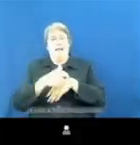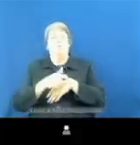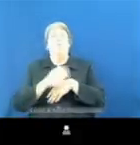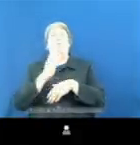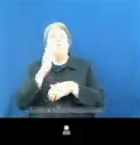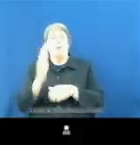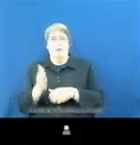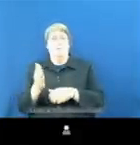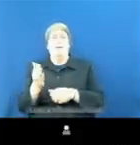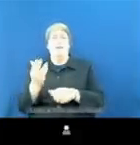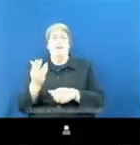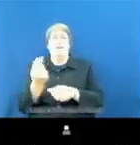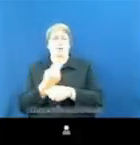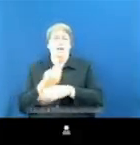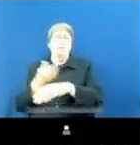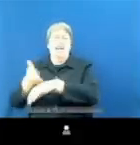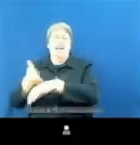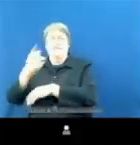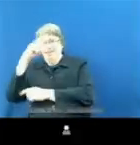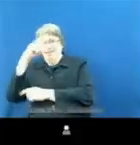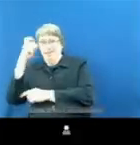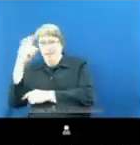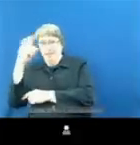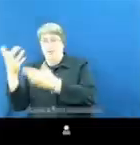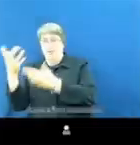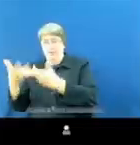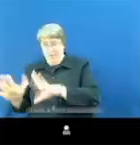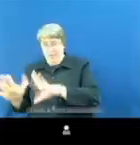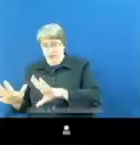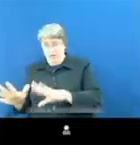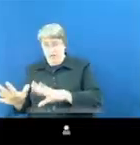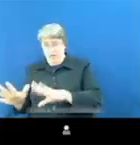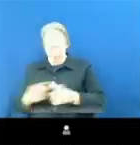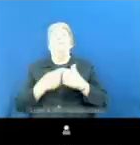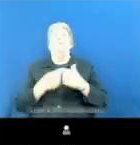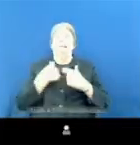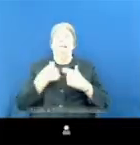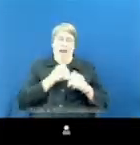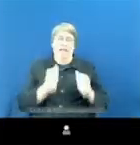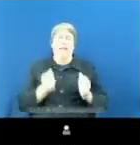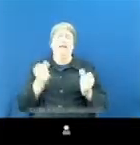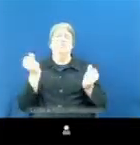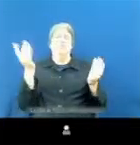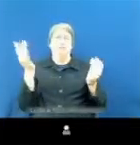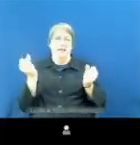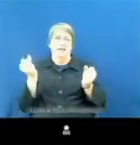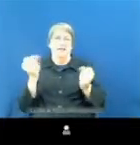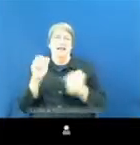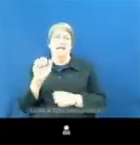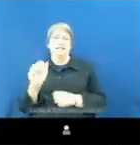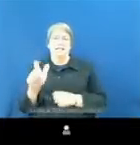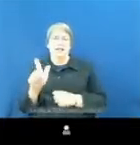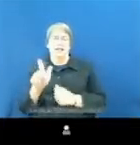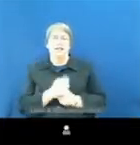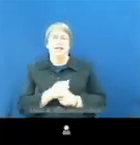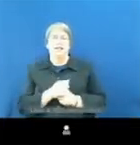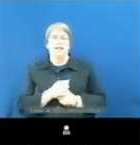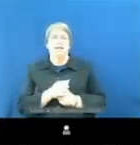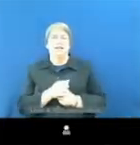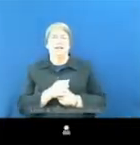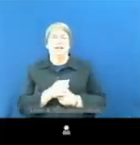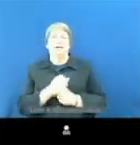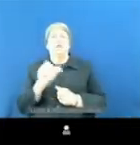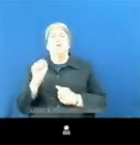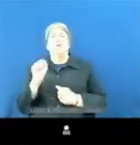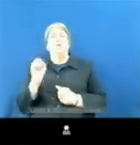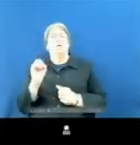summer series is concluded, we will be able to present in American Sign Language. So I